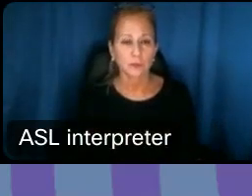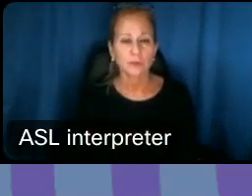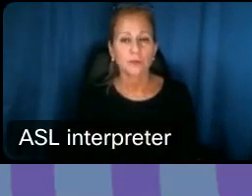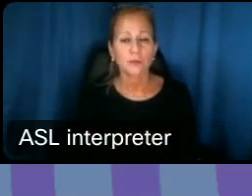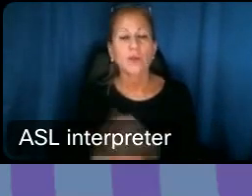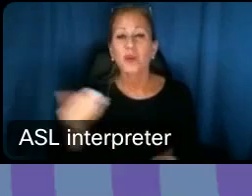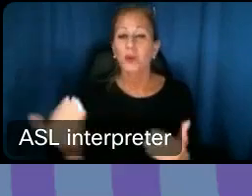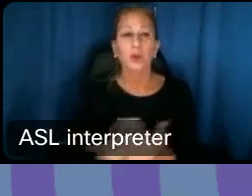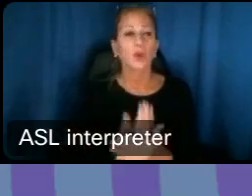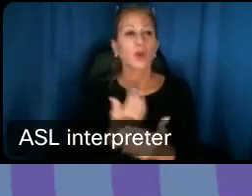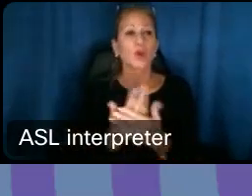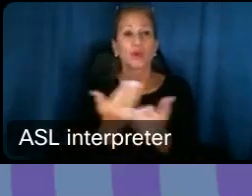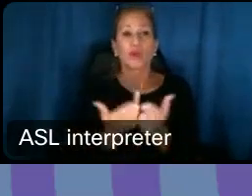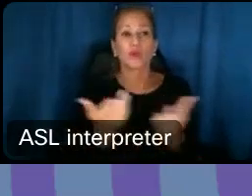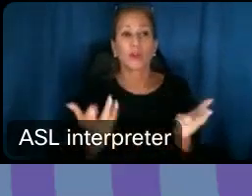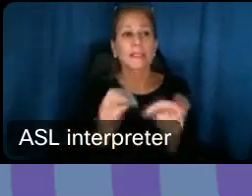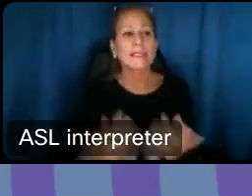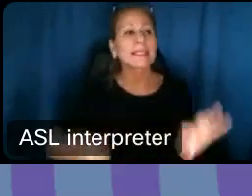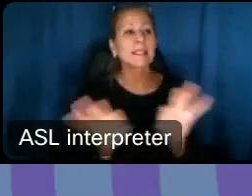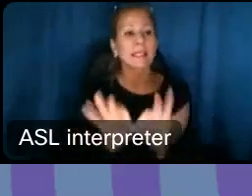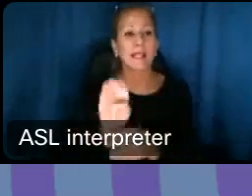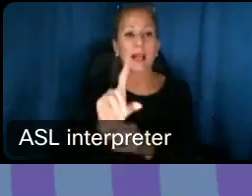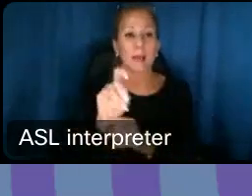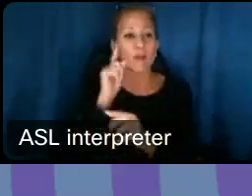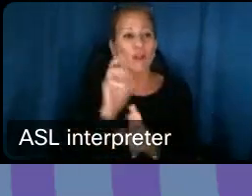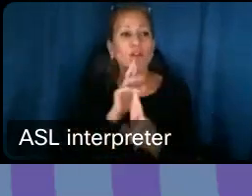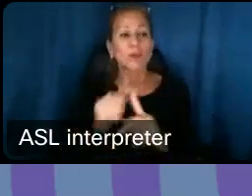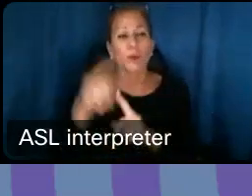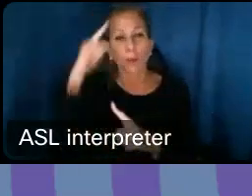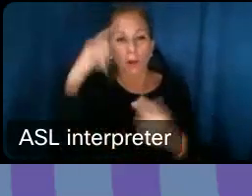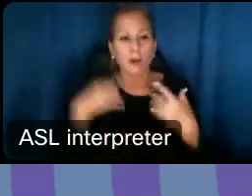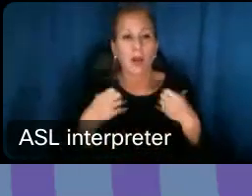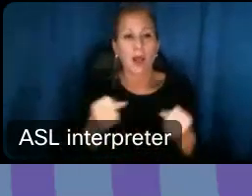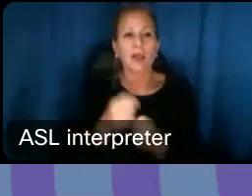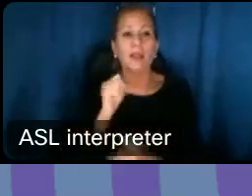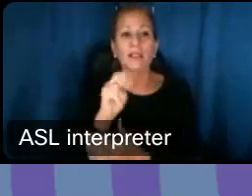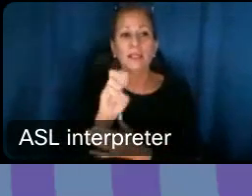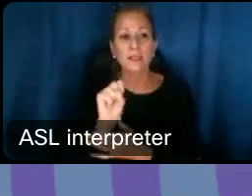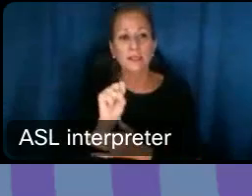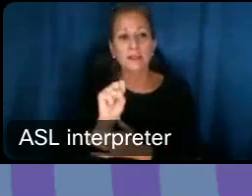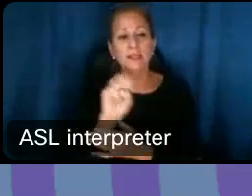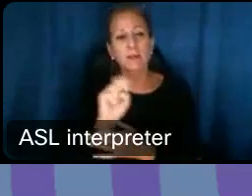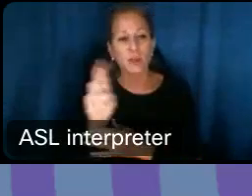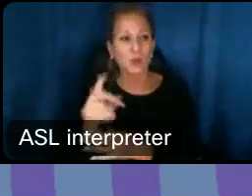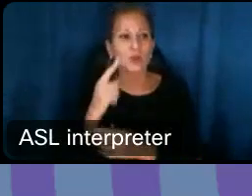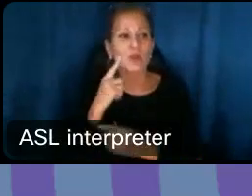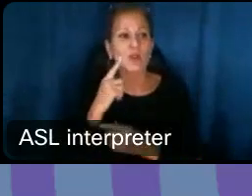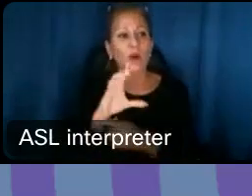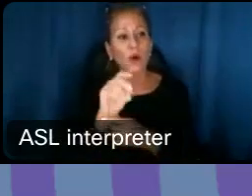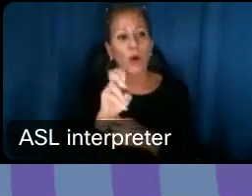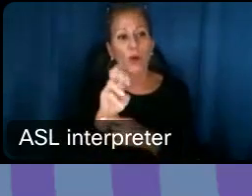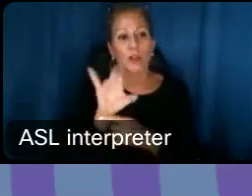This new resource, Key Elements for Responding to Mental Health and Substance Use Coercion in Clinical